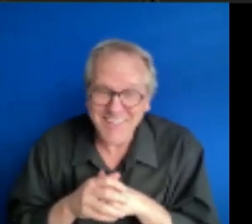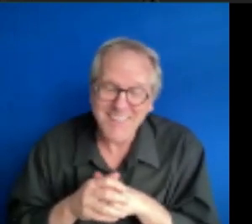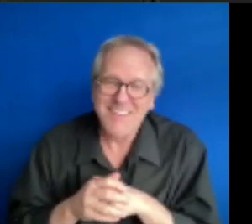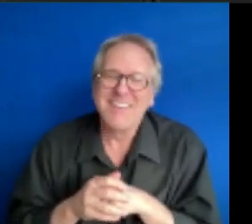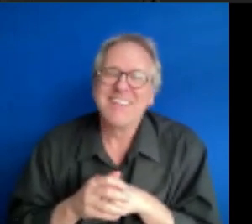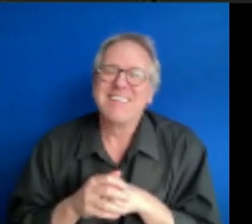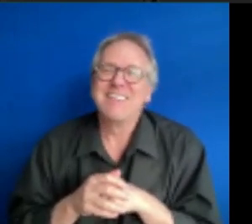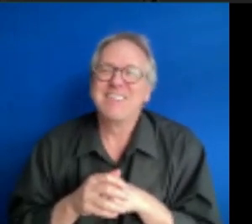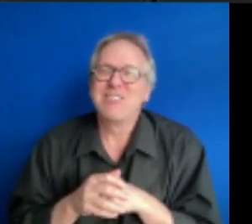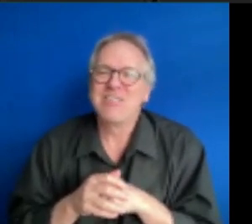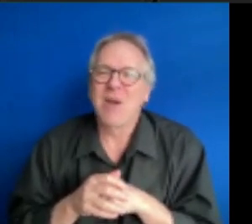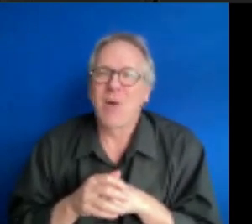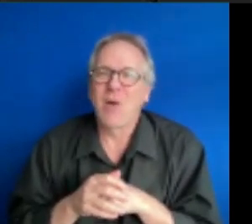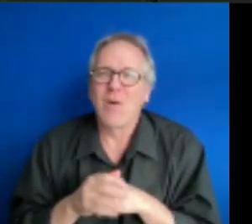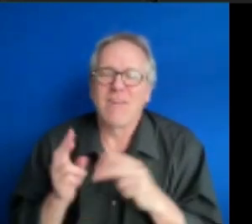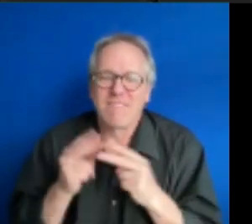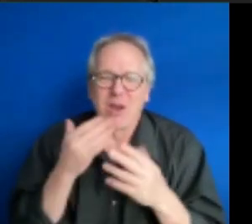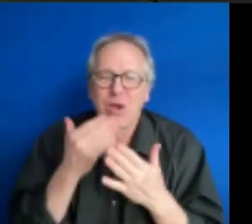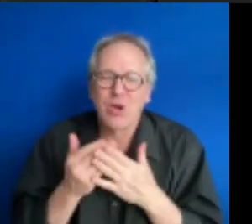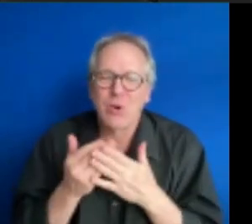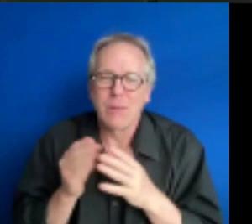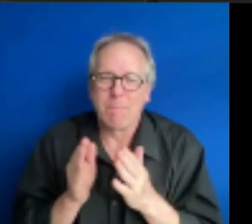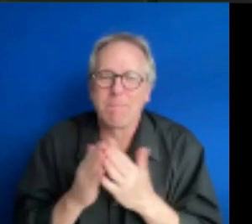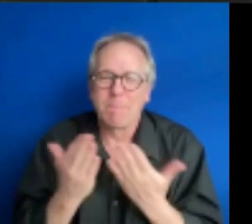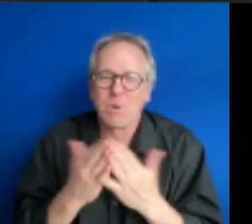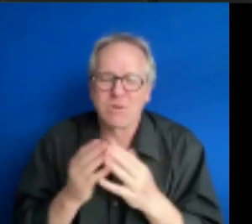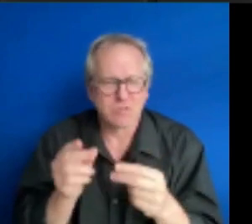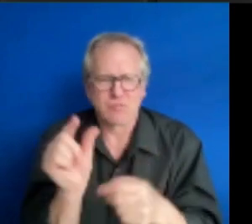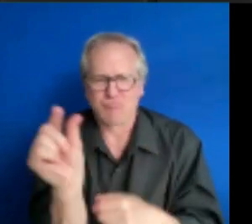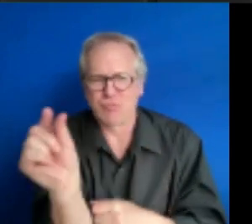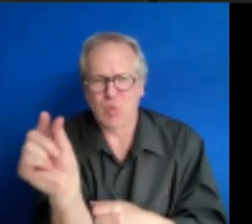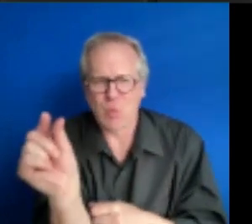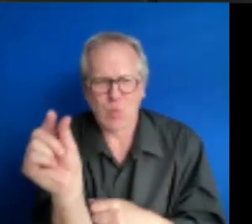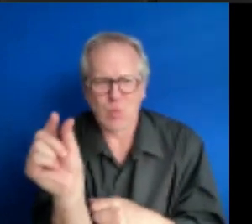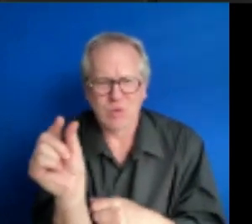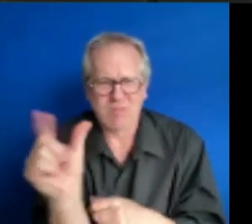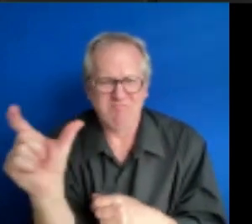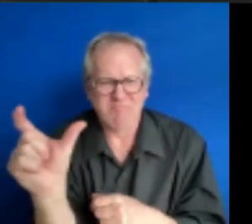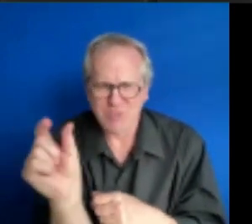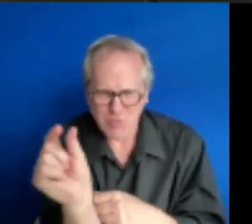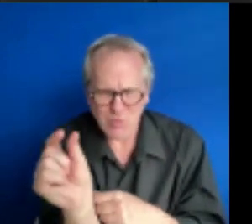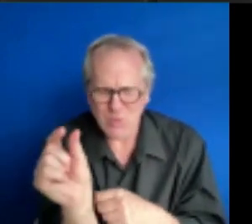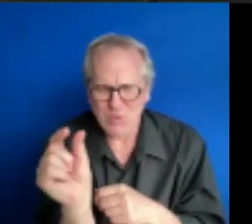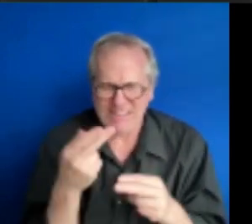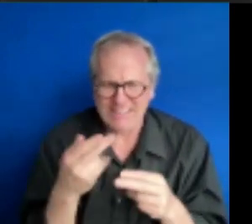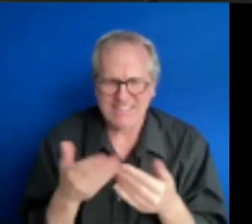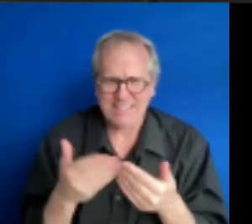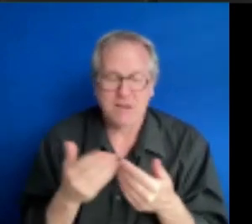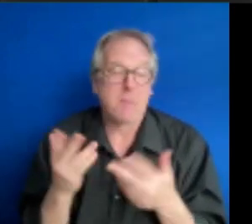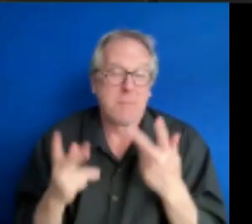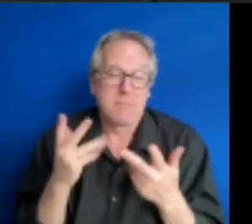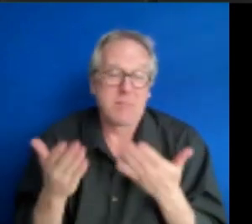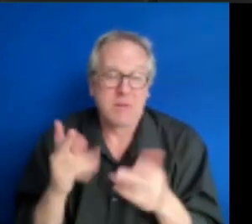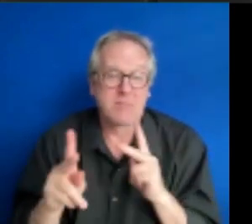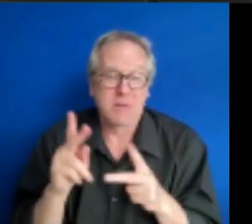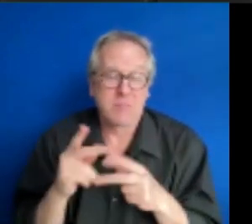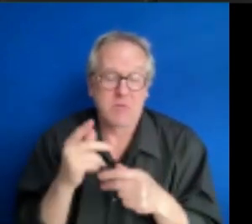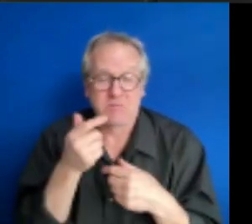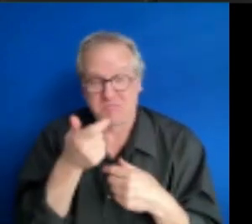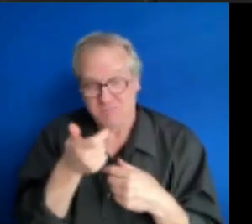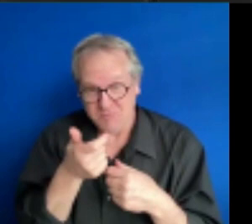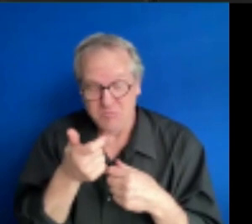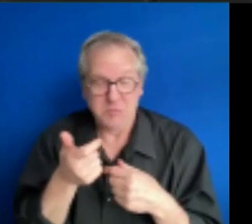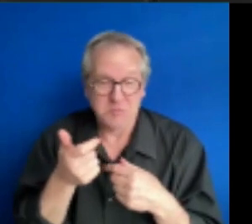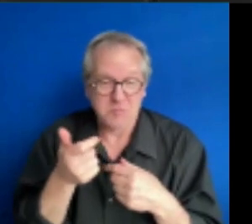So it's a very good book. It's pretty short, and you know, people might find it interesting.